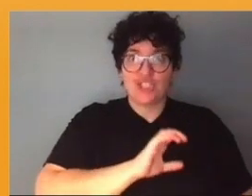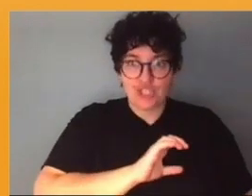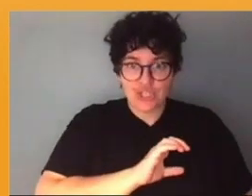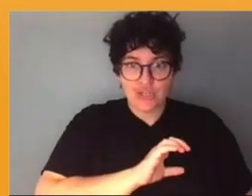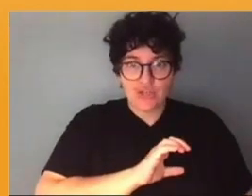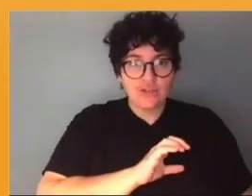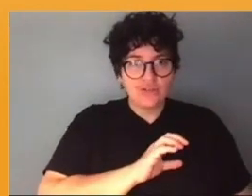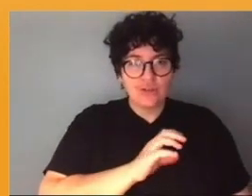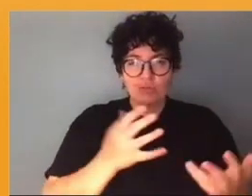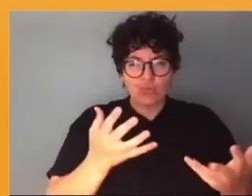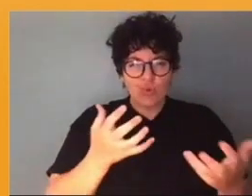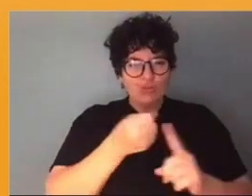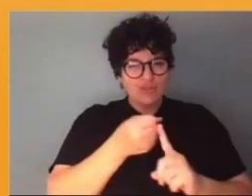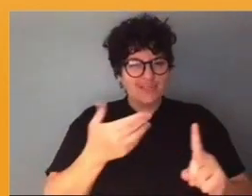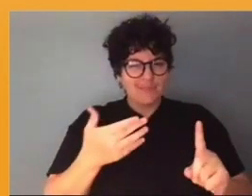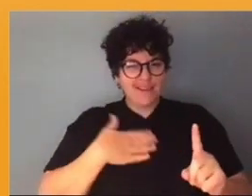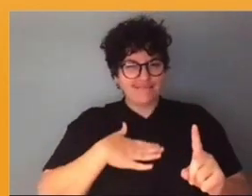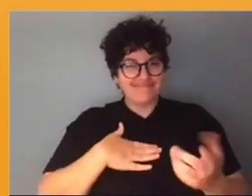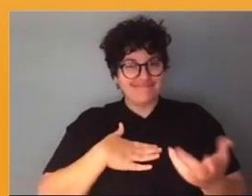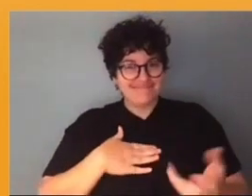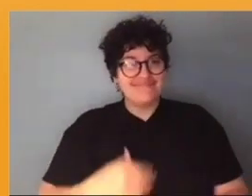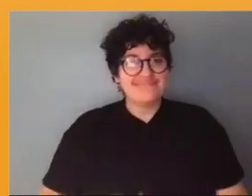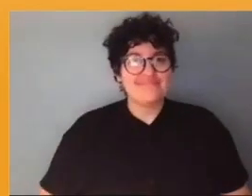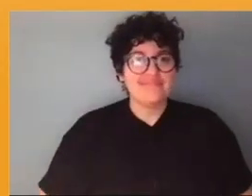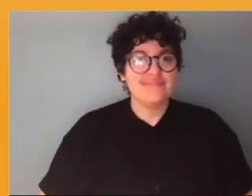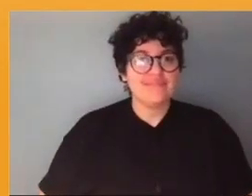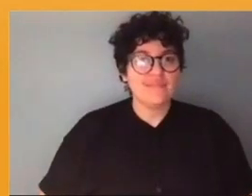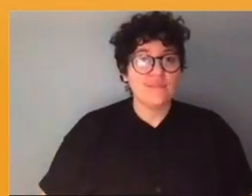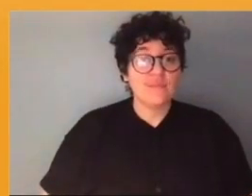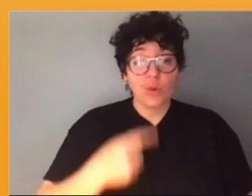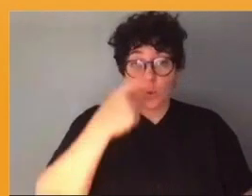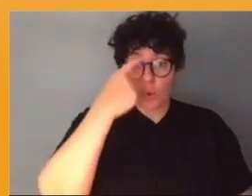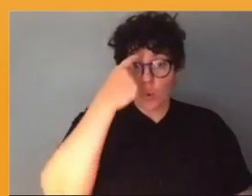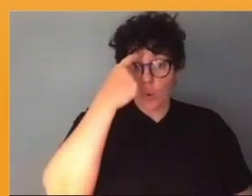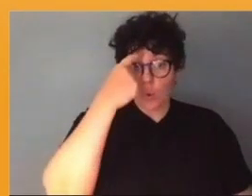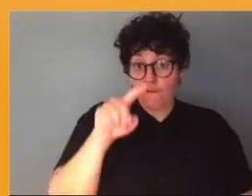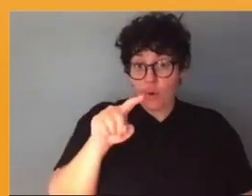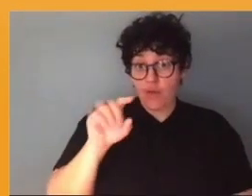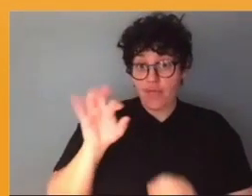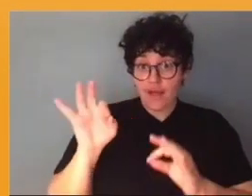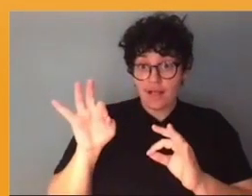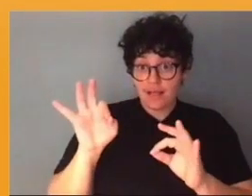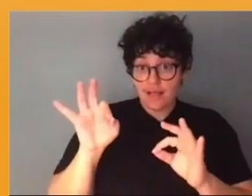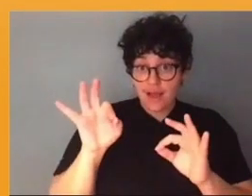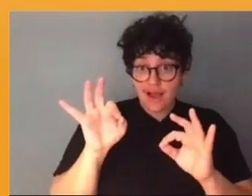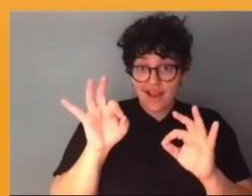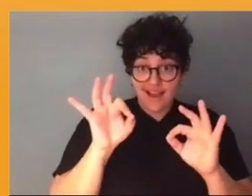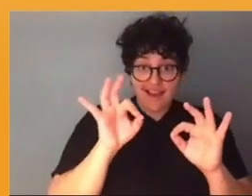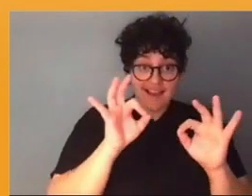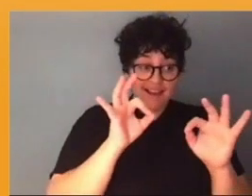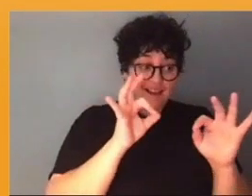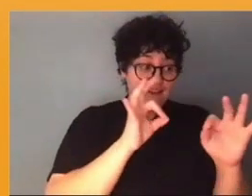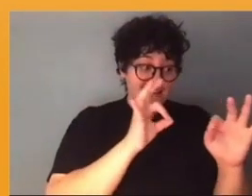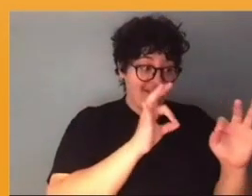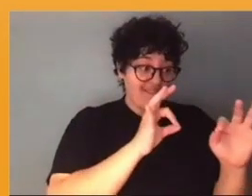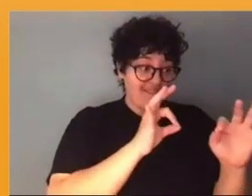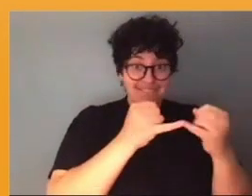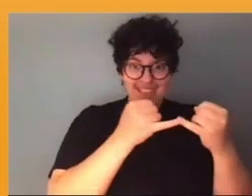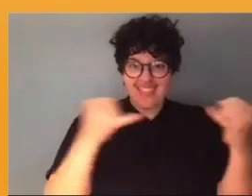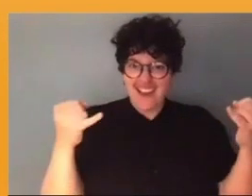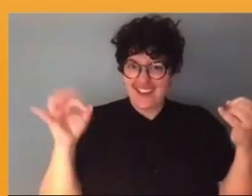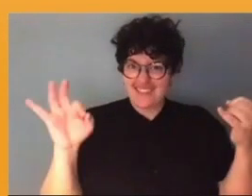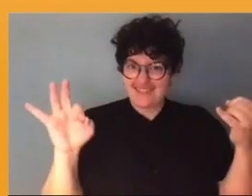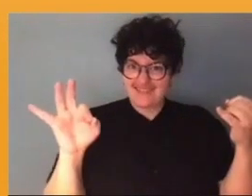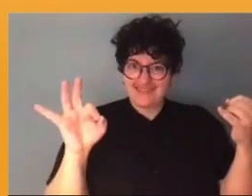As far as following the invisible line for the eye movement or